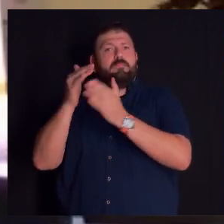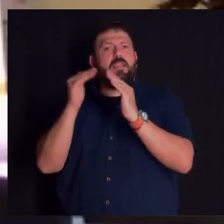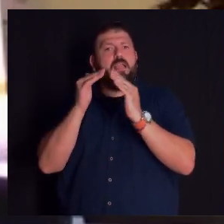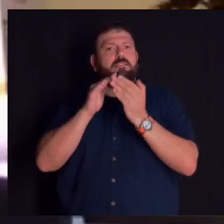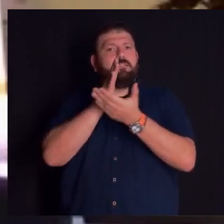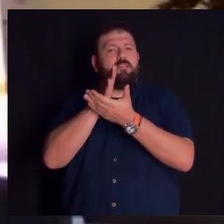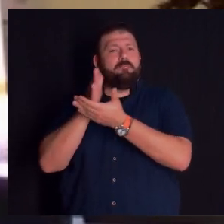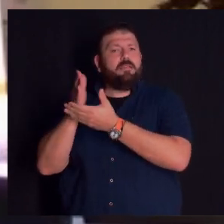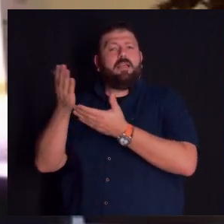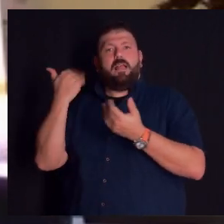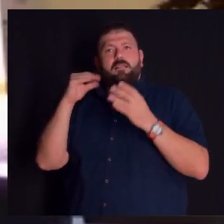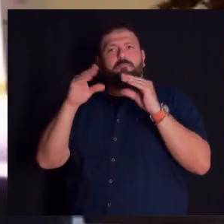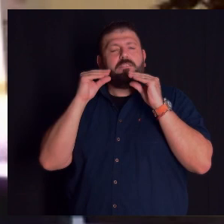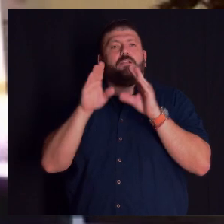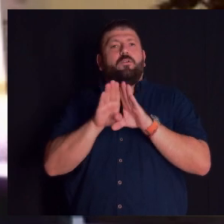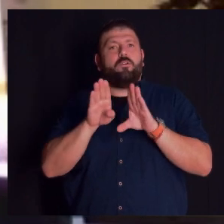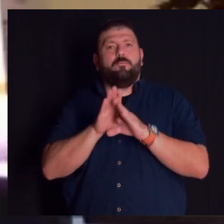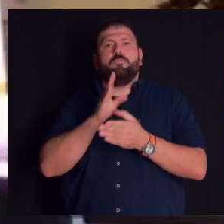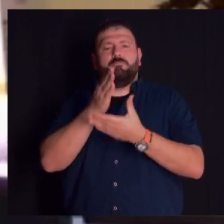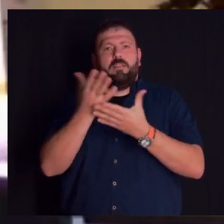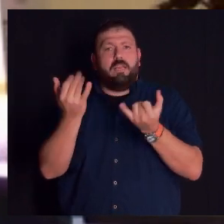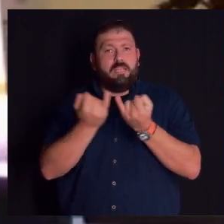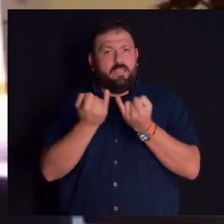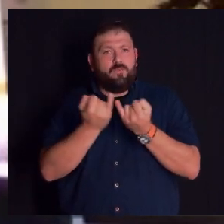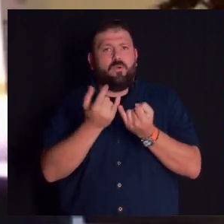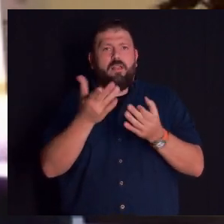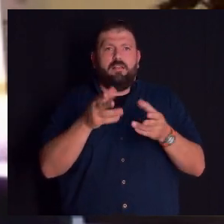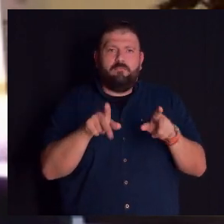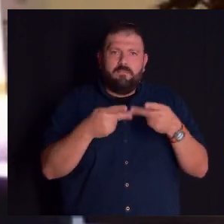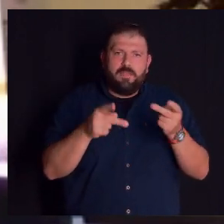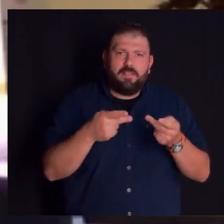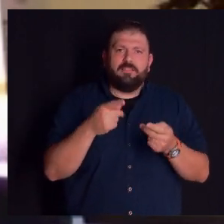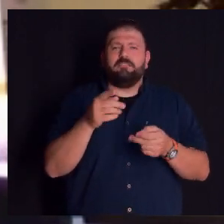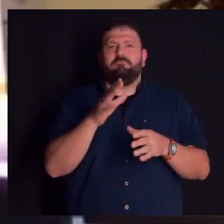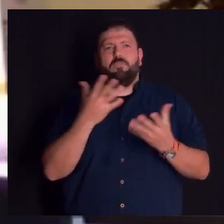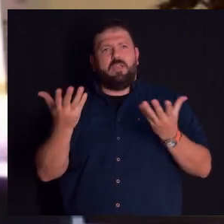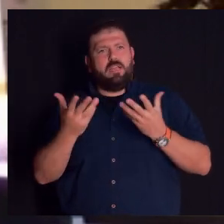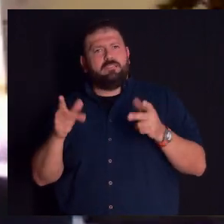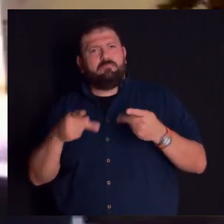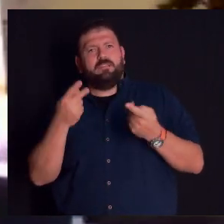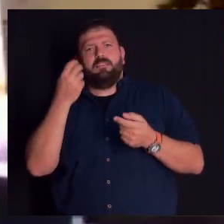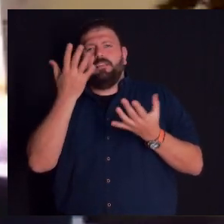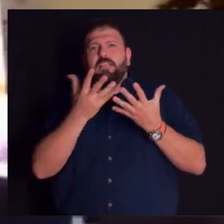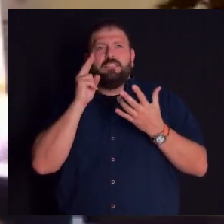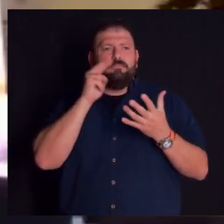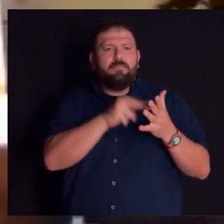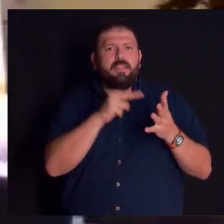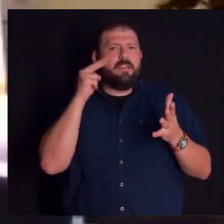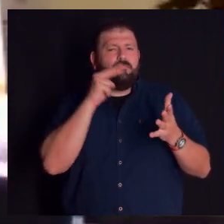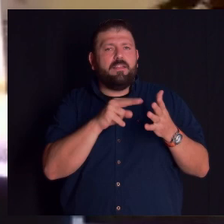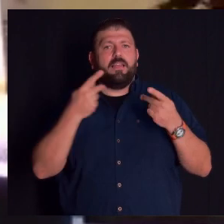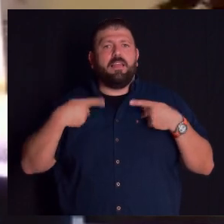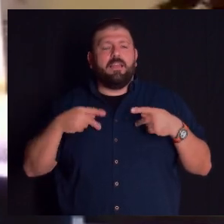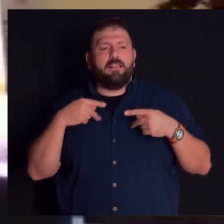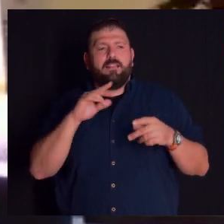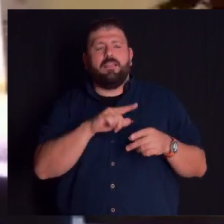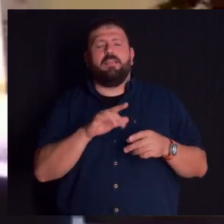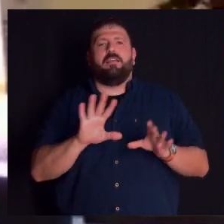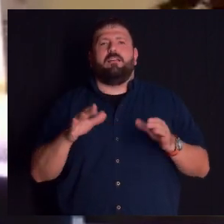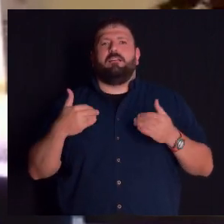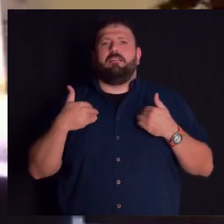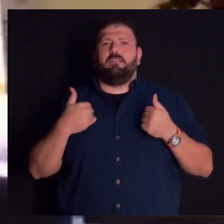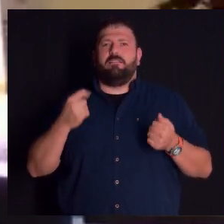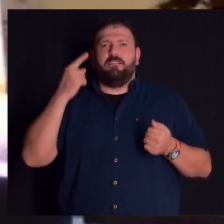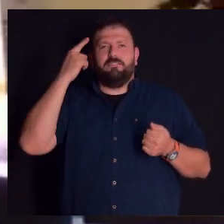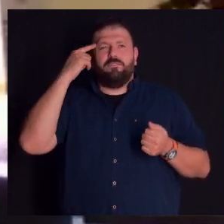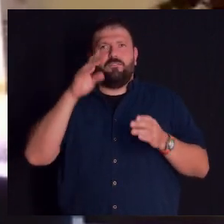mágicas. And Y uno then en magical realidad things primero start to se doing. hace el You reto. start Aparte with del reto, retail and y net eso fue lo que a mí network. me impresionó